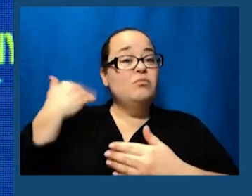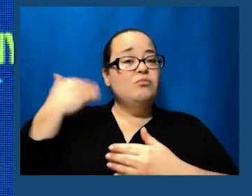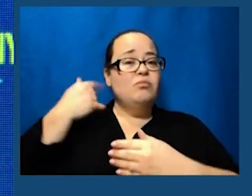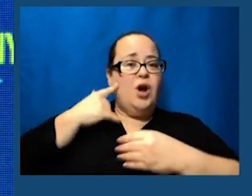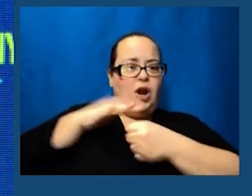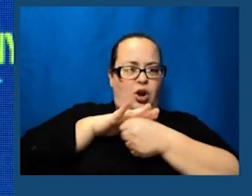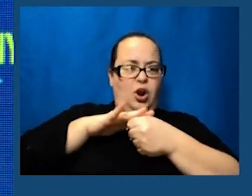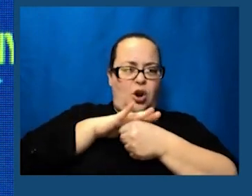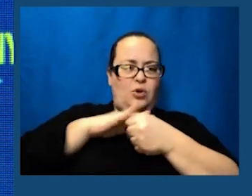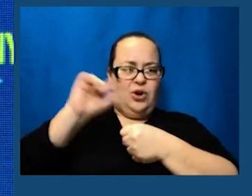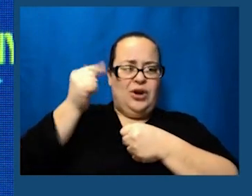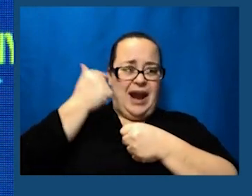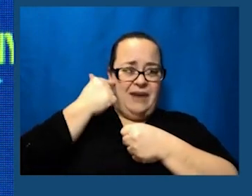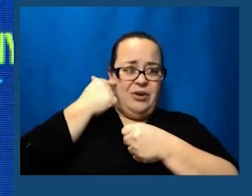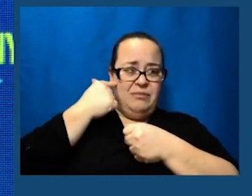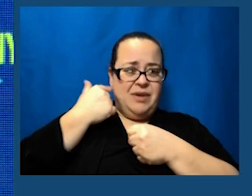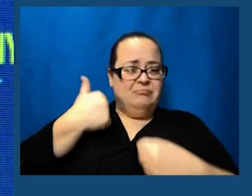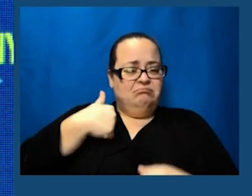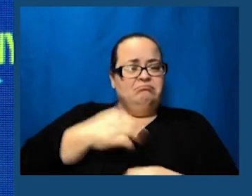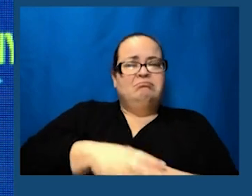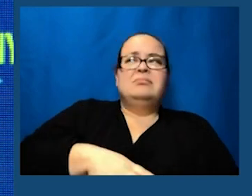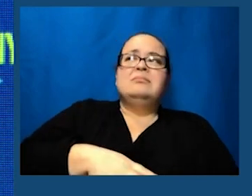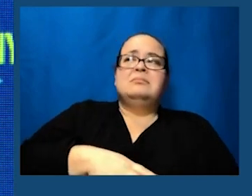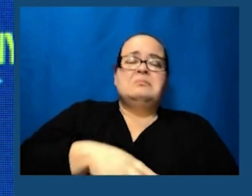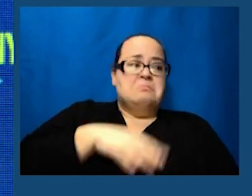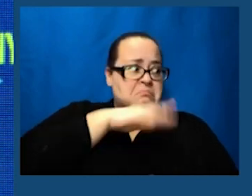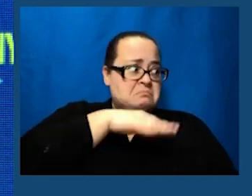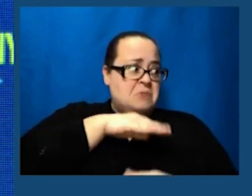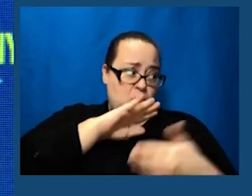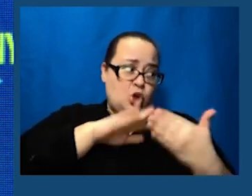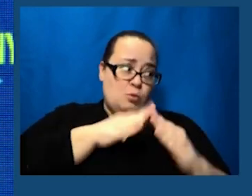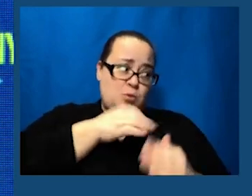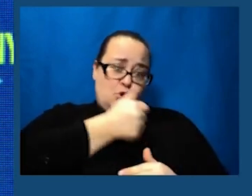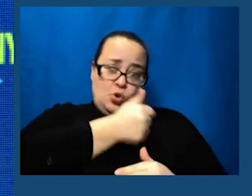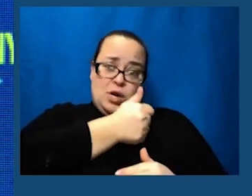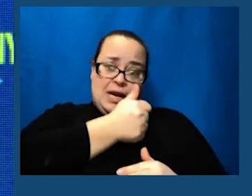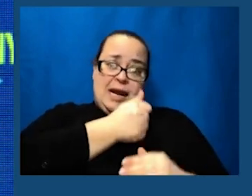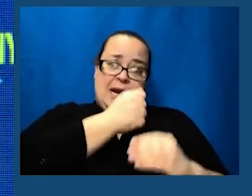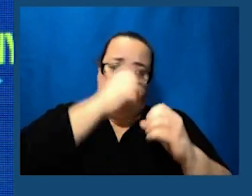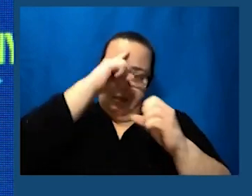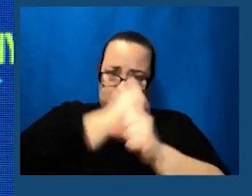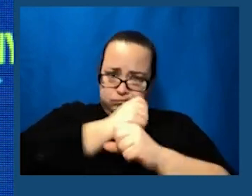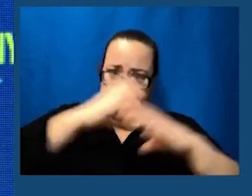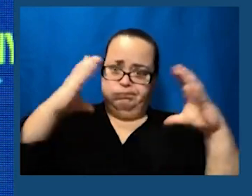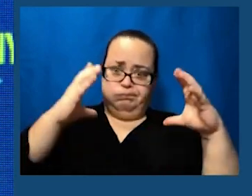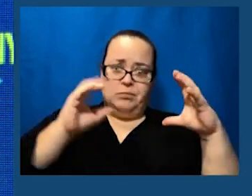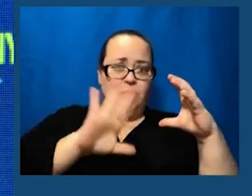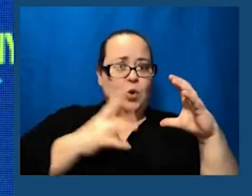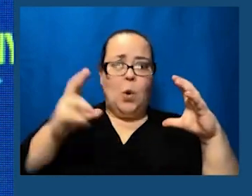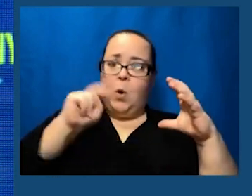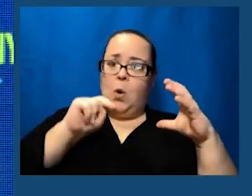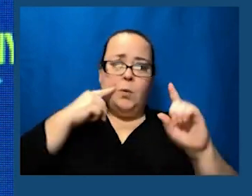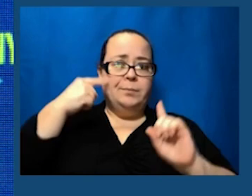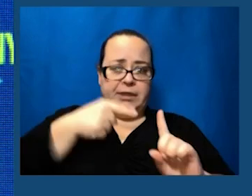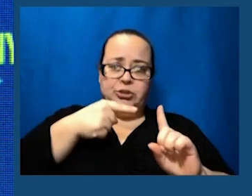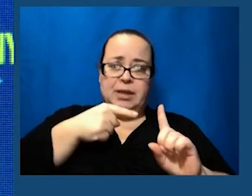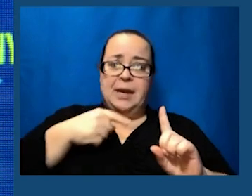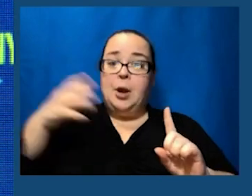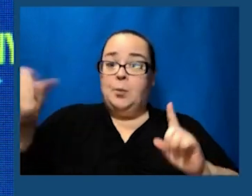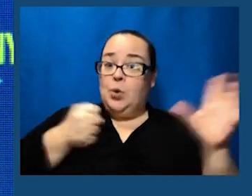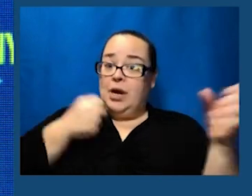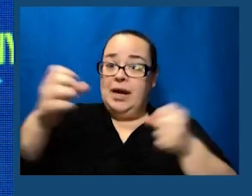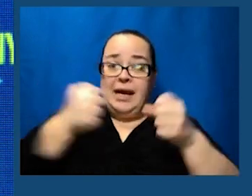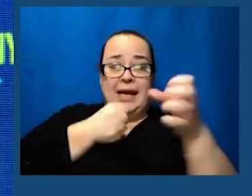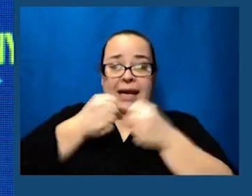me that our community could shape its own vision, bring together elected leaders and the planning boards